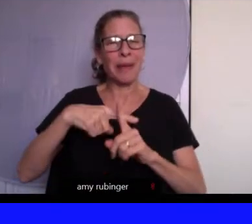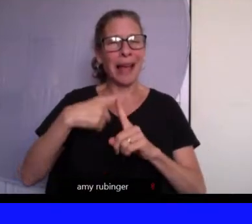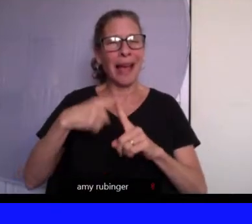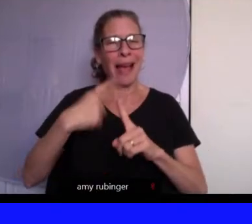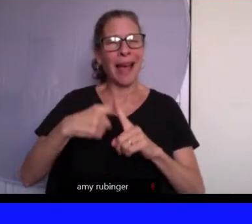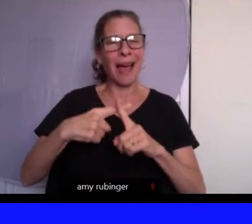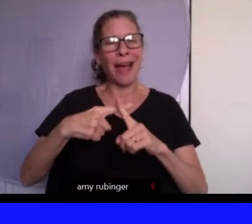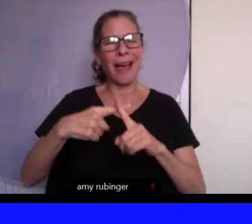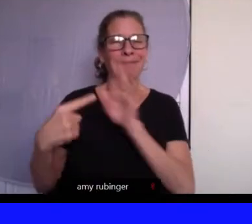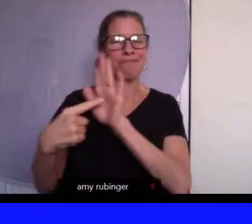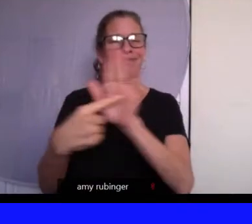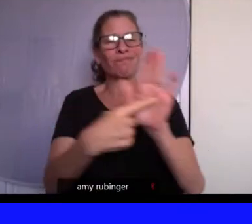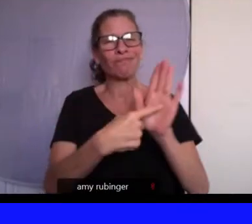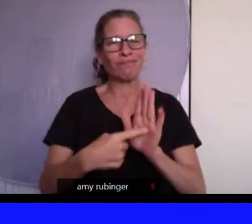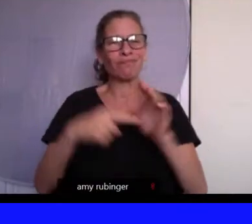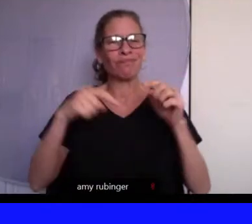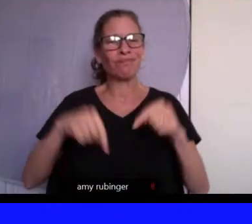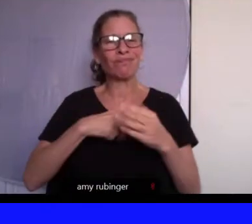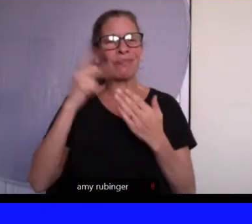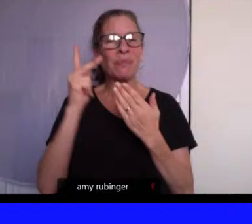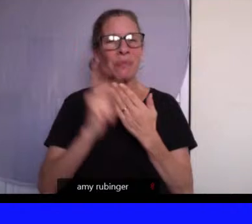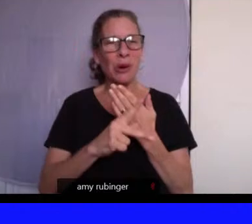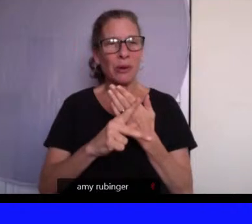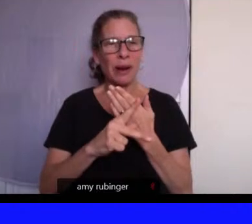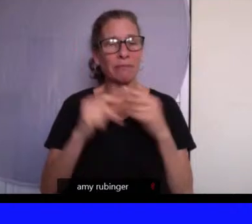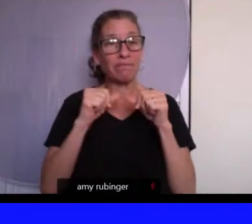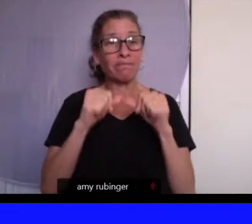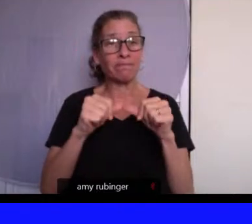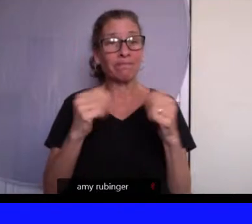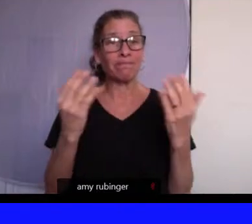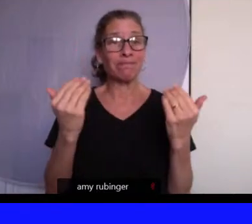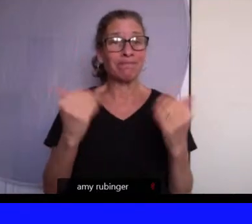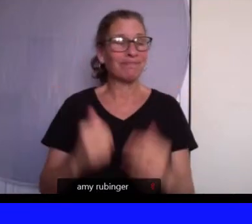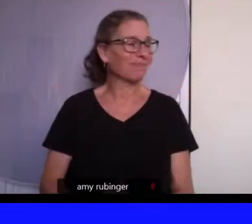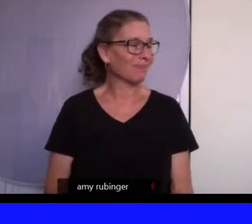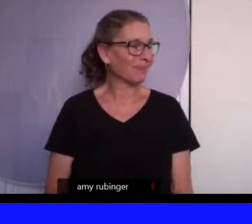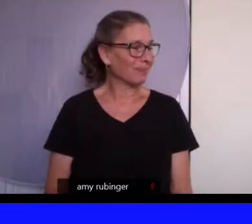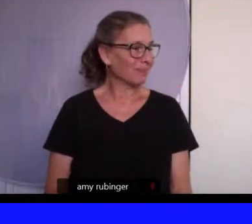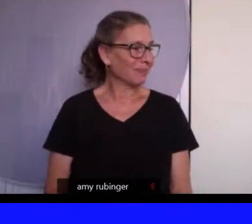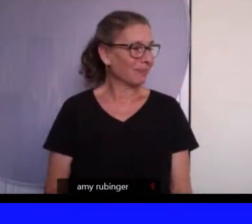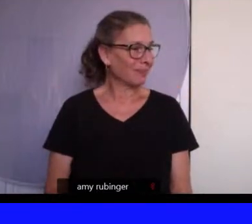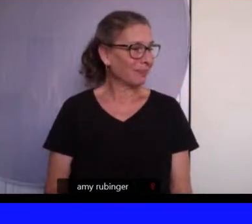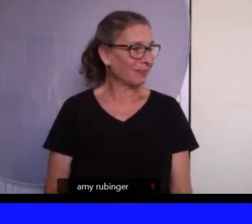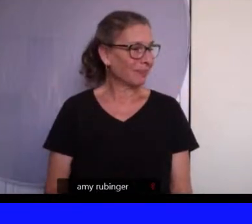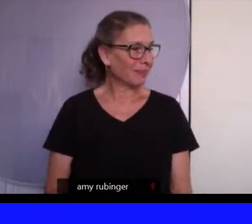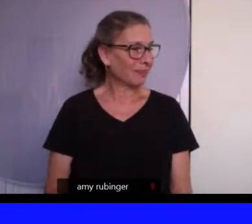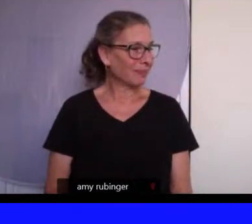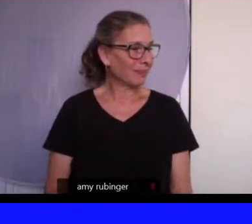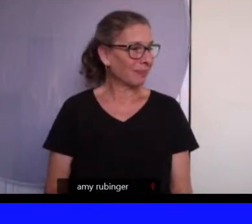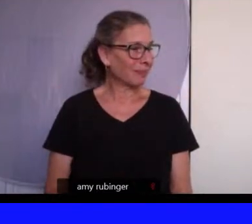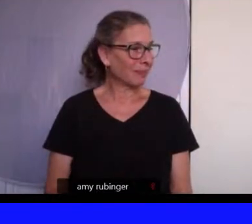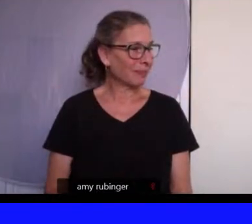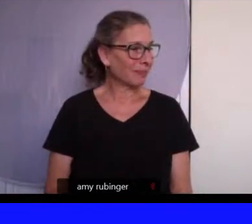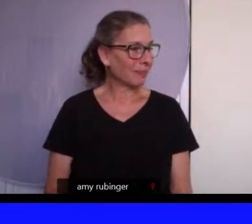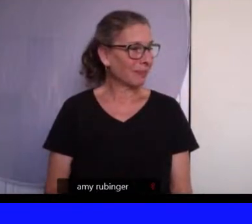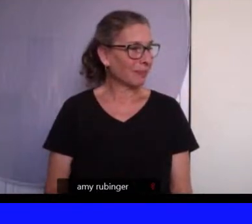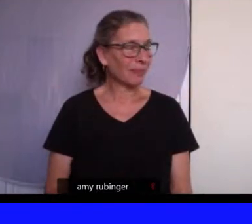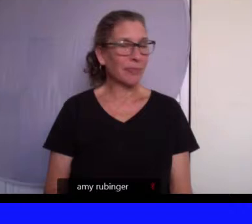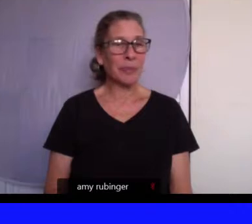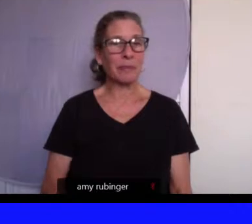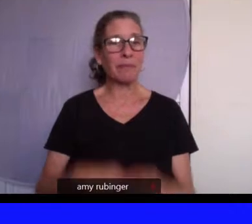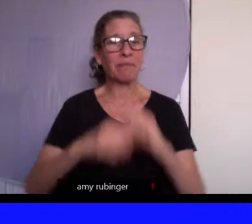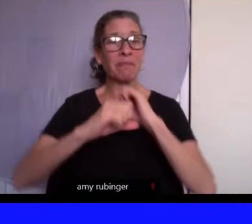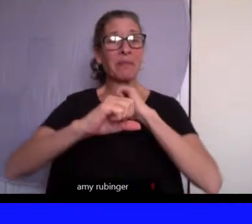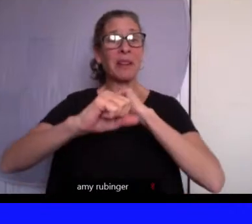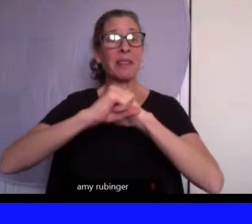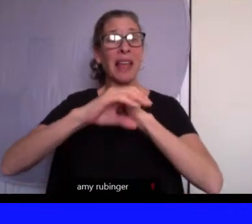Our contact center can provide a lot of support. And for acute illness, Express Care or Virtual Express Care